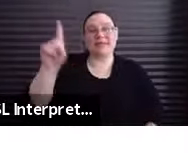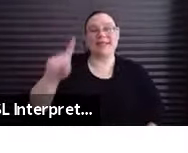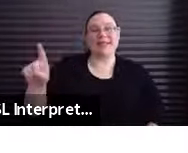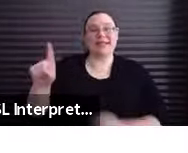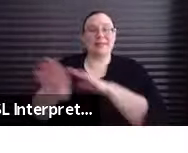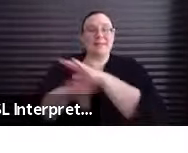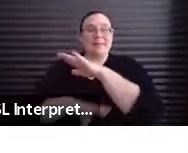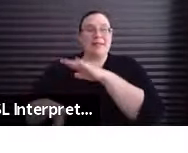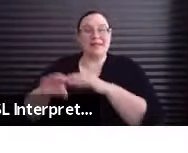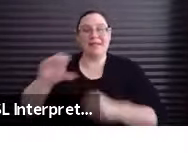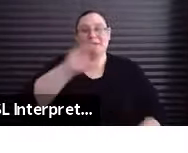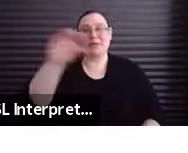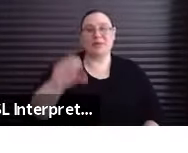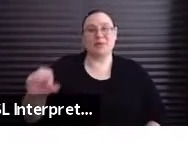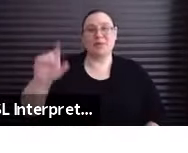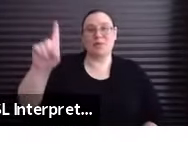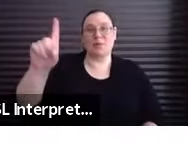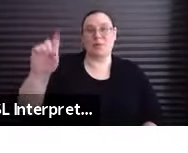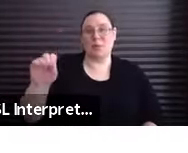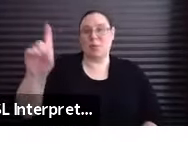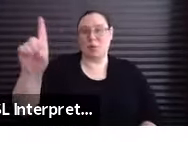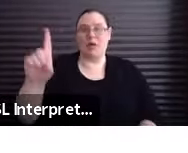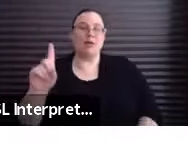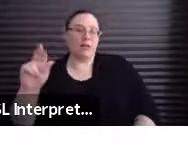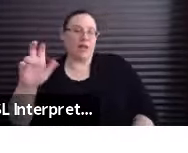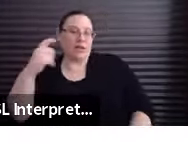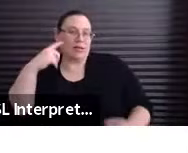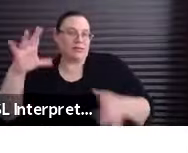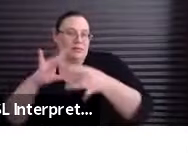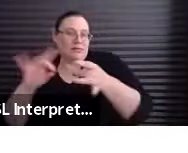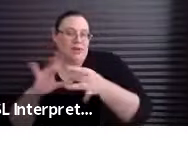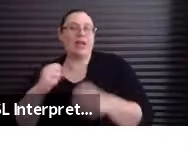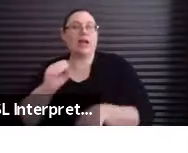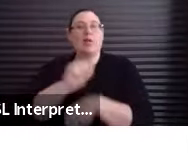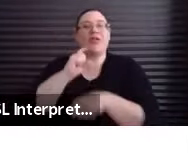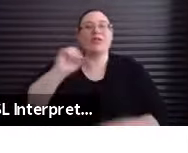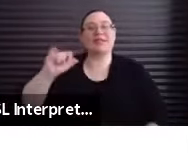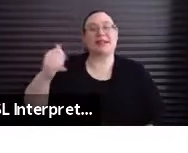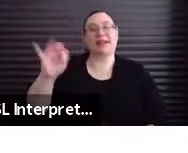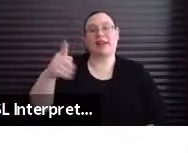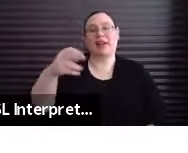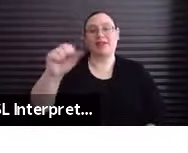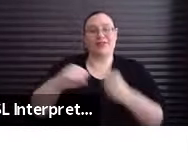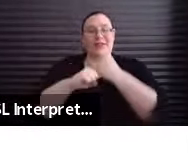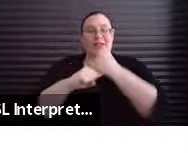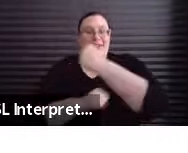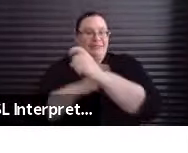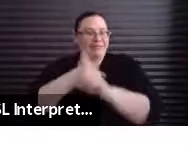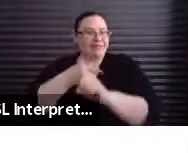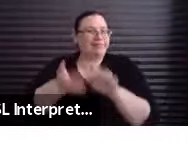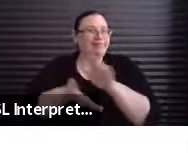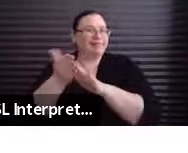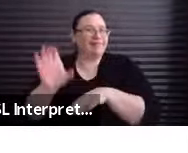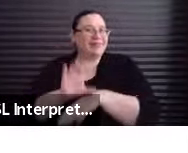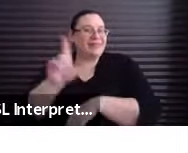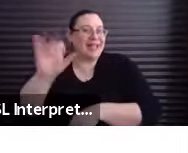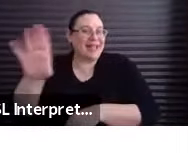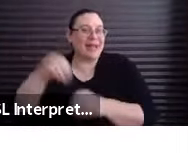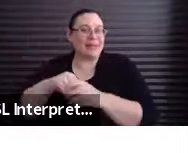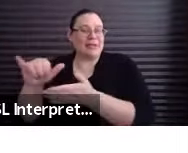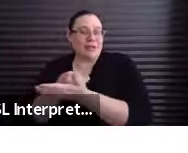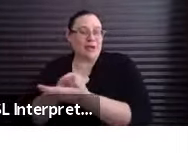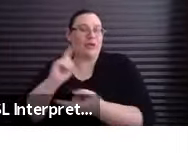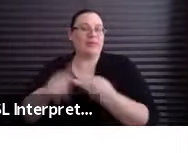Basics Zoom 101. As Duncan mentioned, I work for the SAG-AFTRA Foundation, specifically run the Computer Lab in New York and teach all